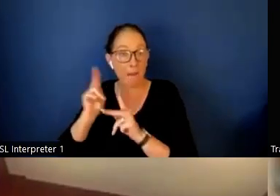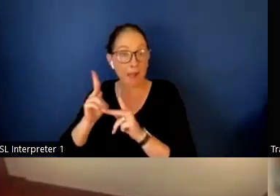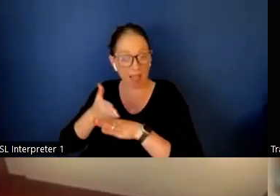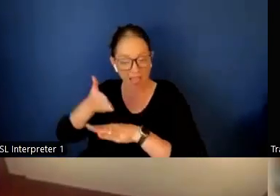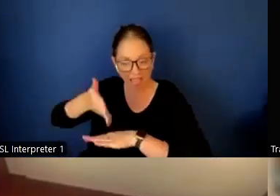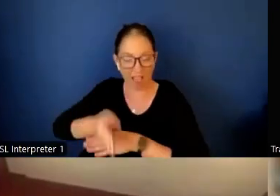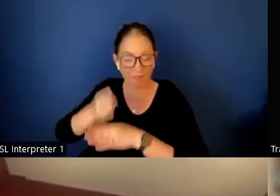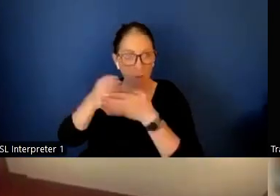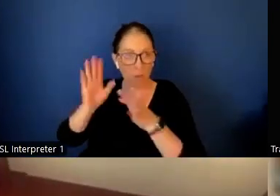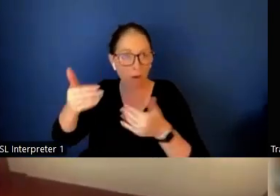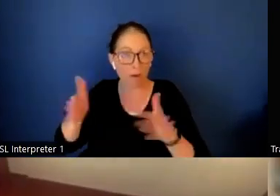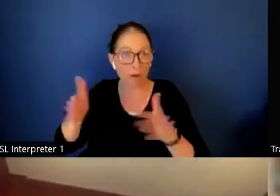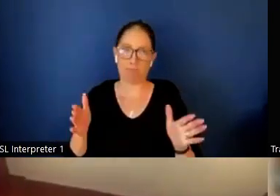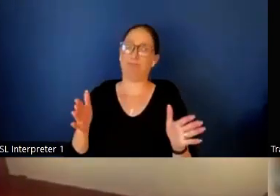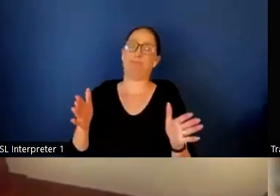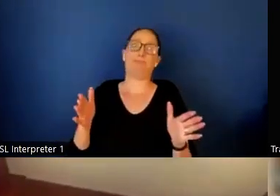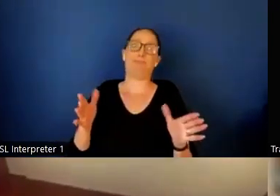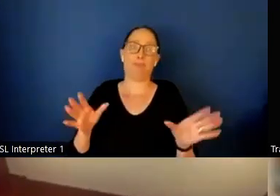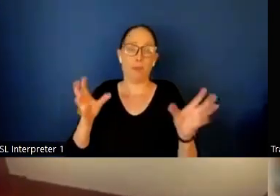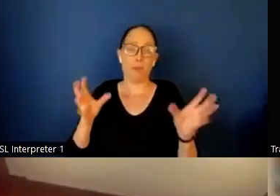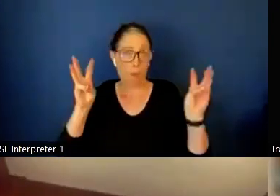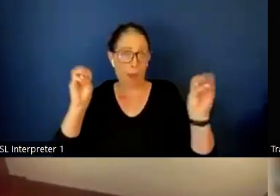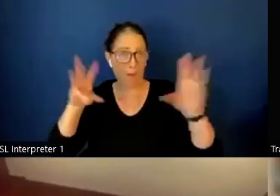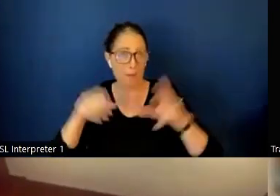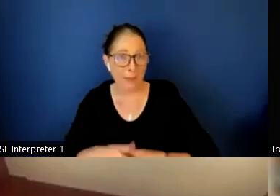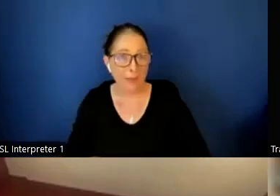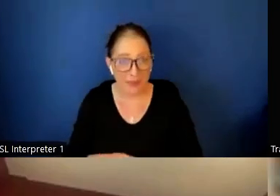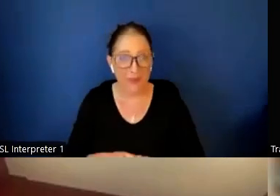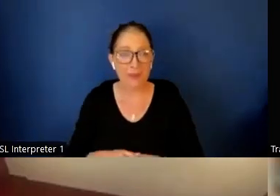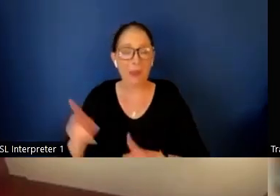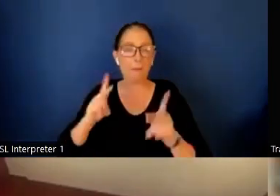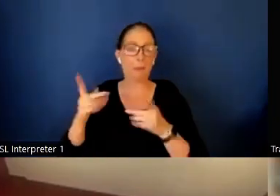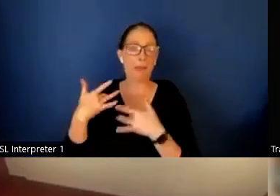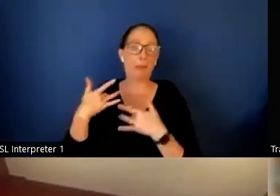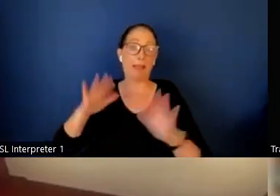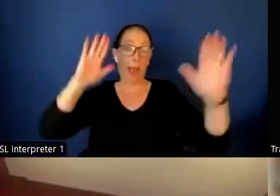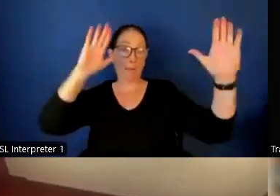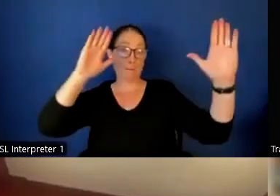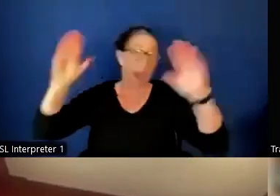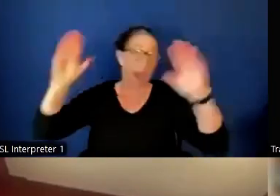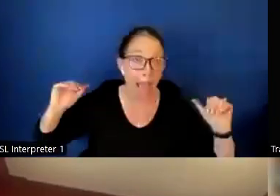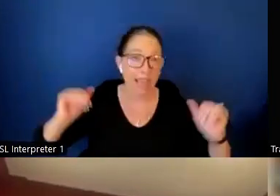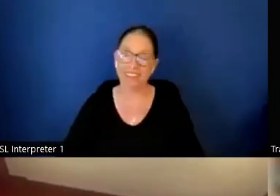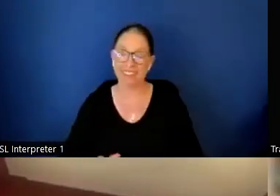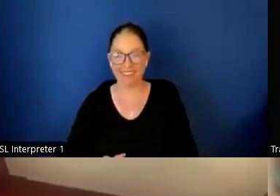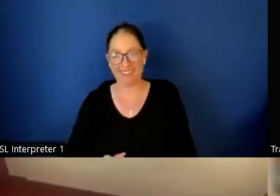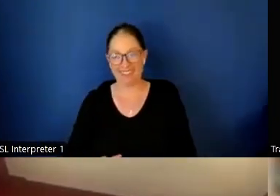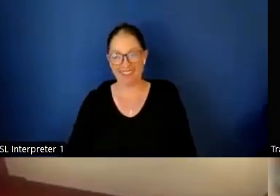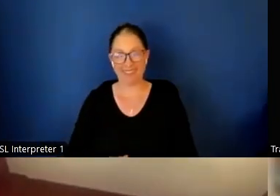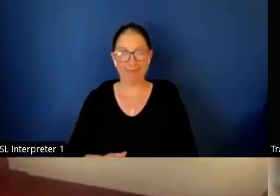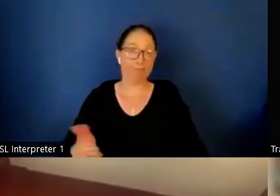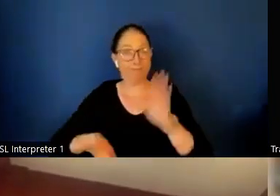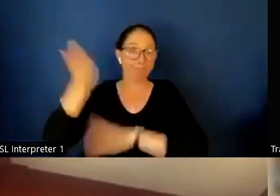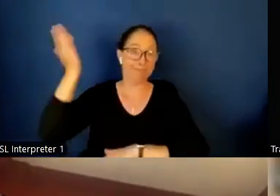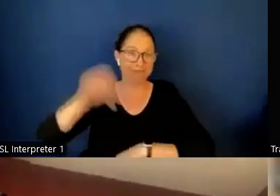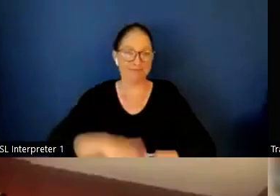breakout room. That doesn't usually happen. People are usually like, oh, bye, it's a breakout room. I don't want to talk. I'll see you later. So